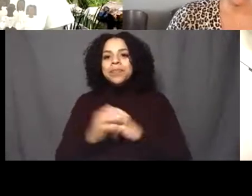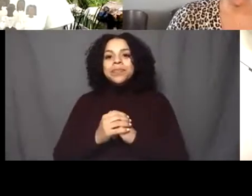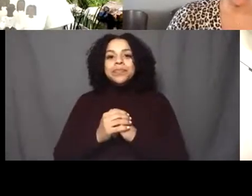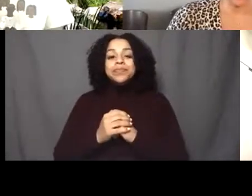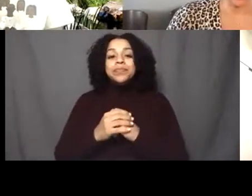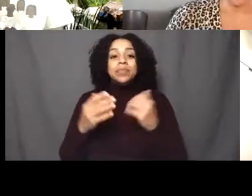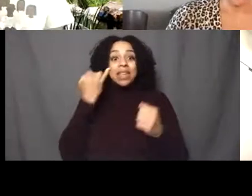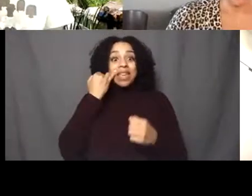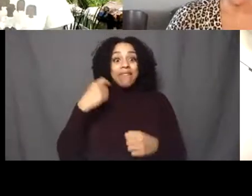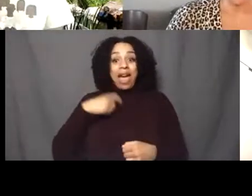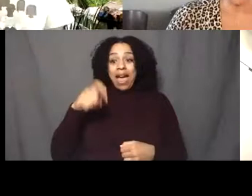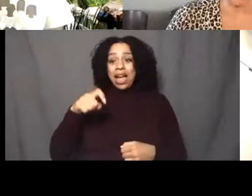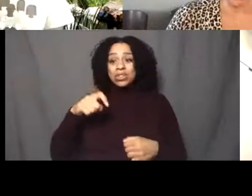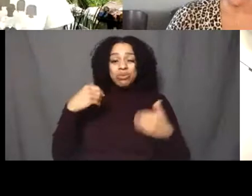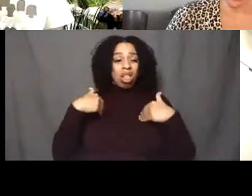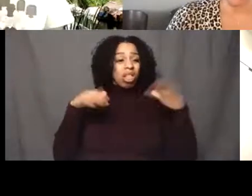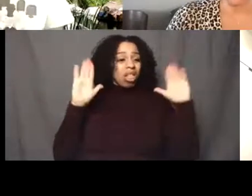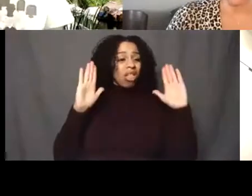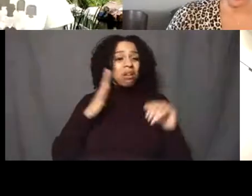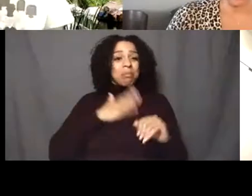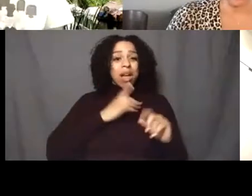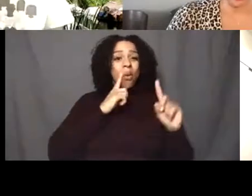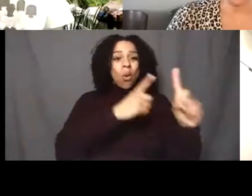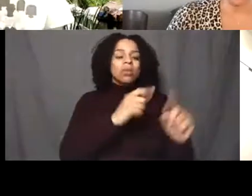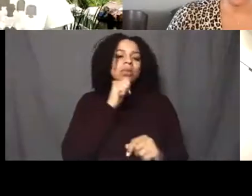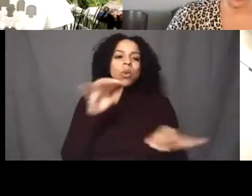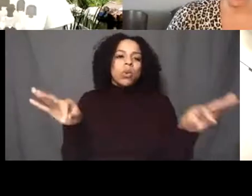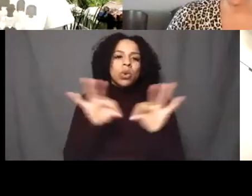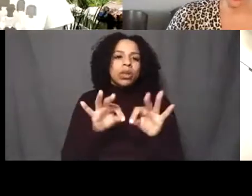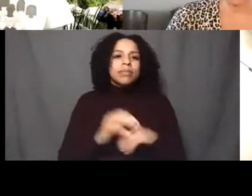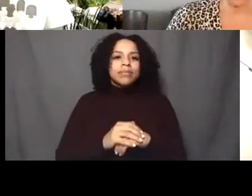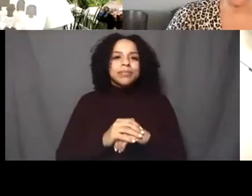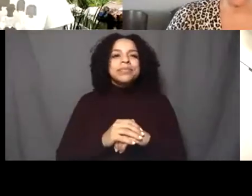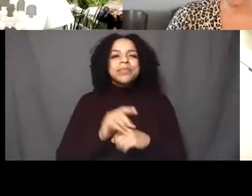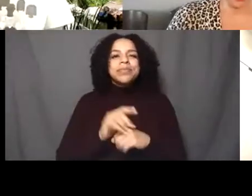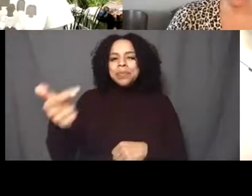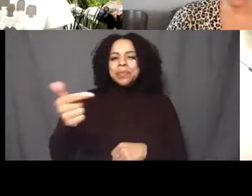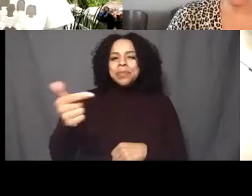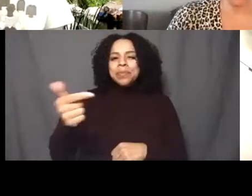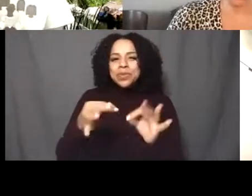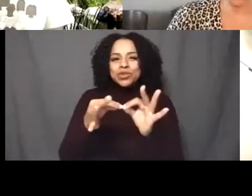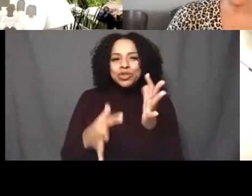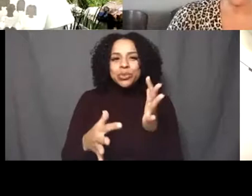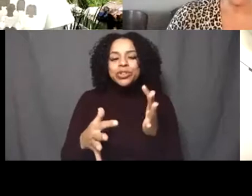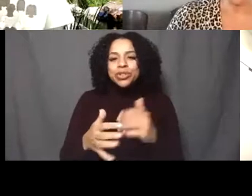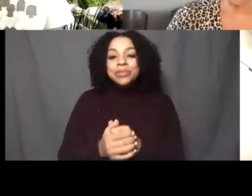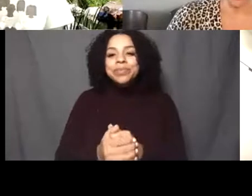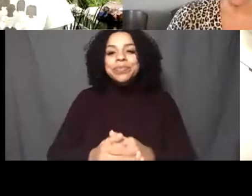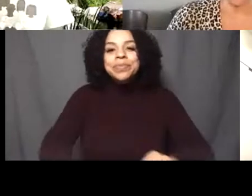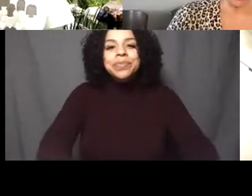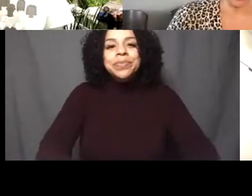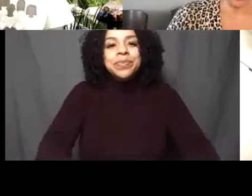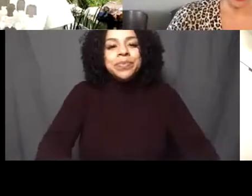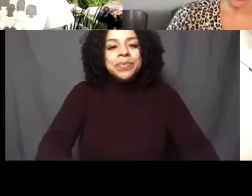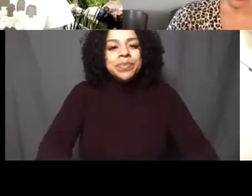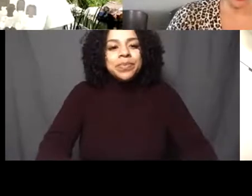it wouldn't have been worth it. And I can honestly say I have arrived here without ever having compromised my